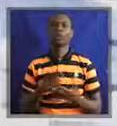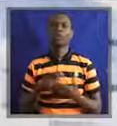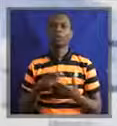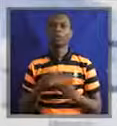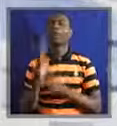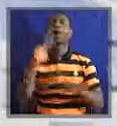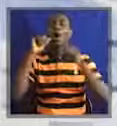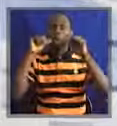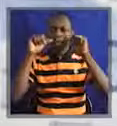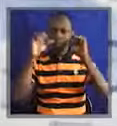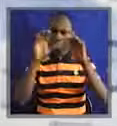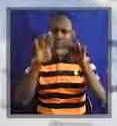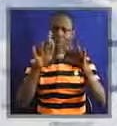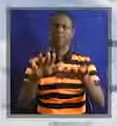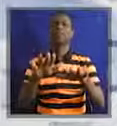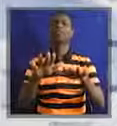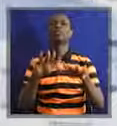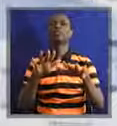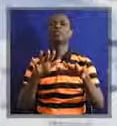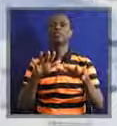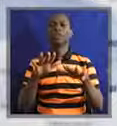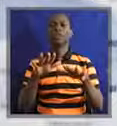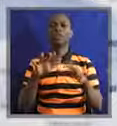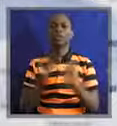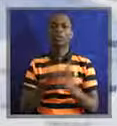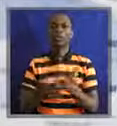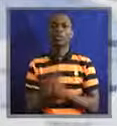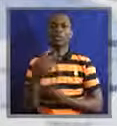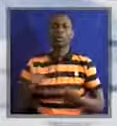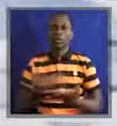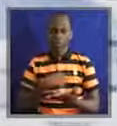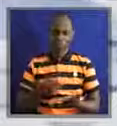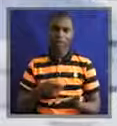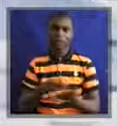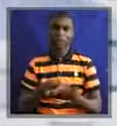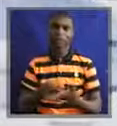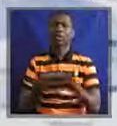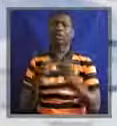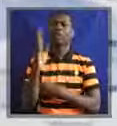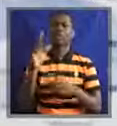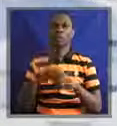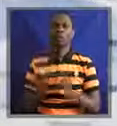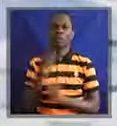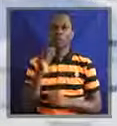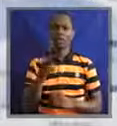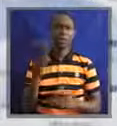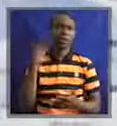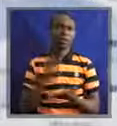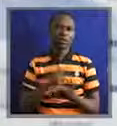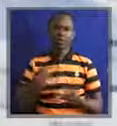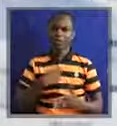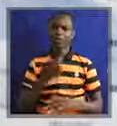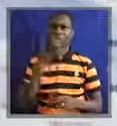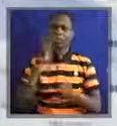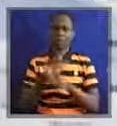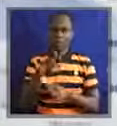anopai ye no ebo enkomo ewo Yankopon asem mu. Last week me catch all say enne anopai say ye